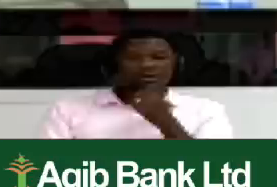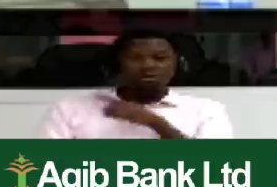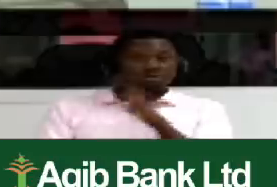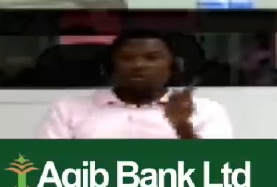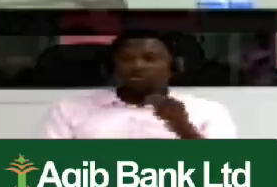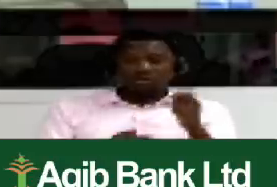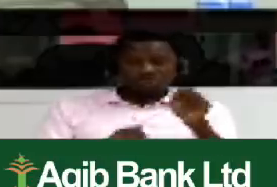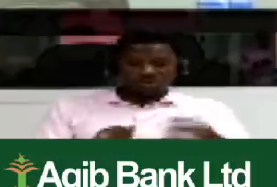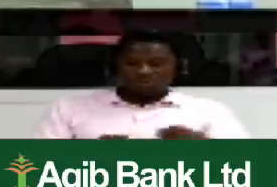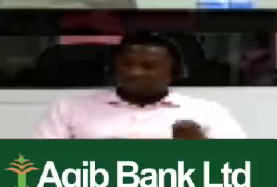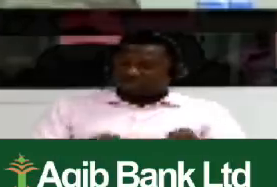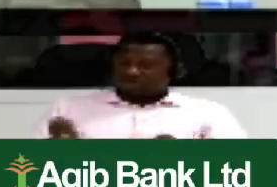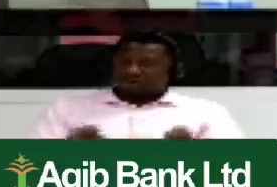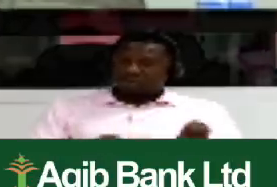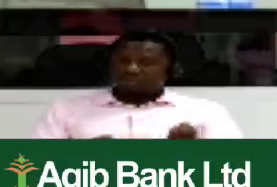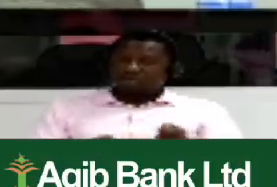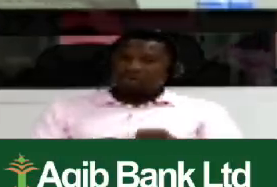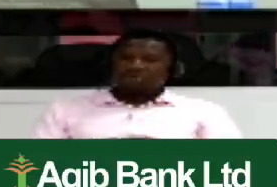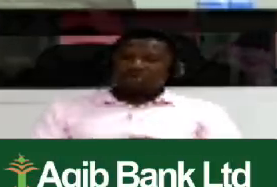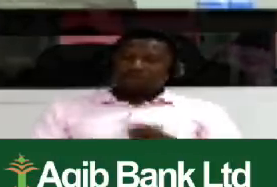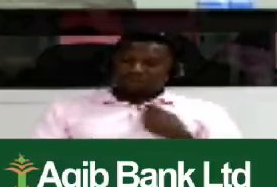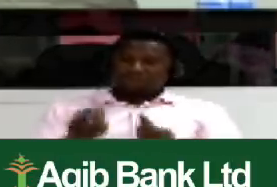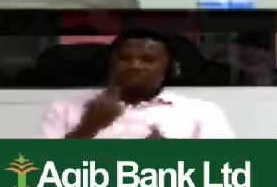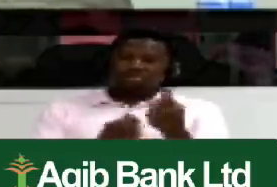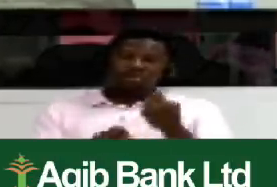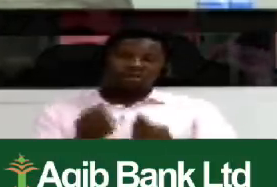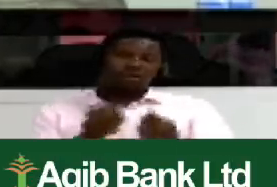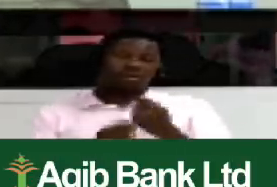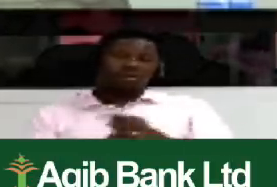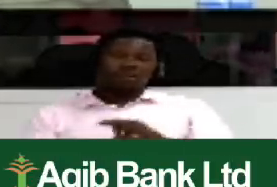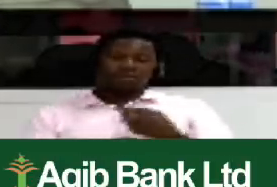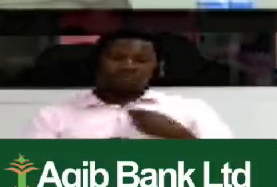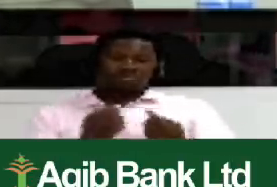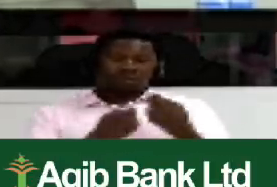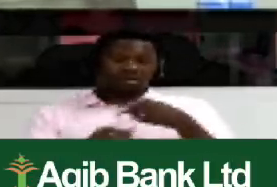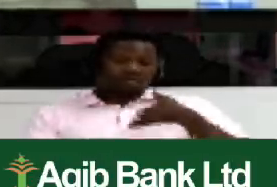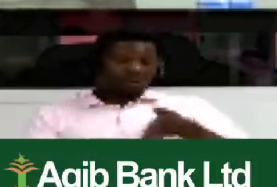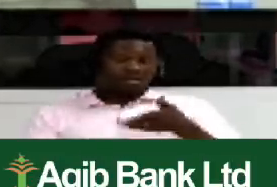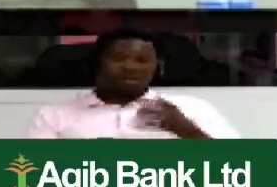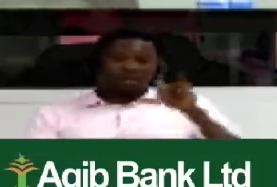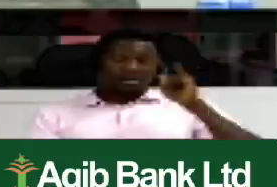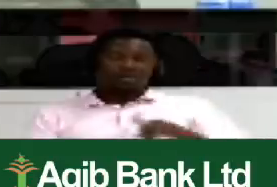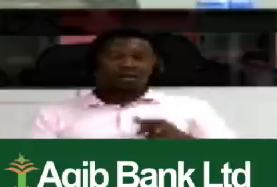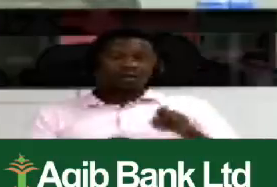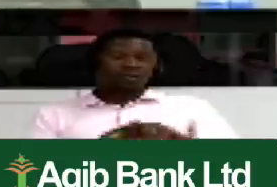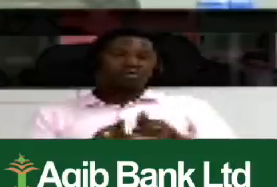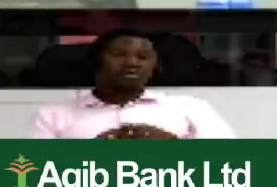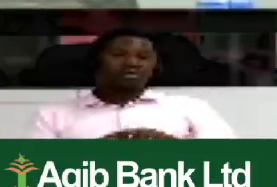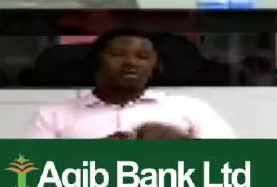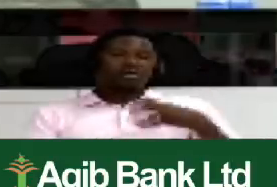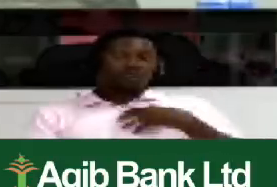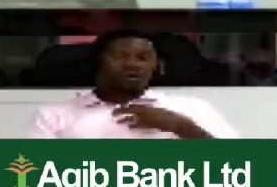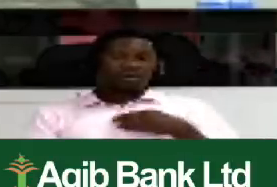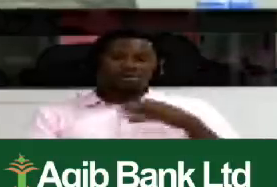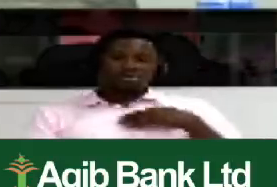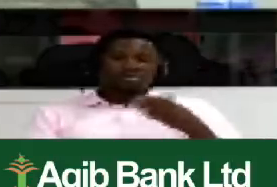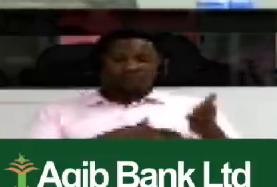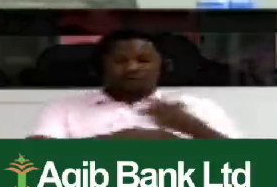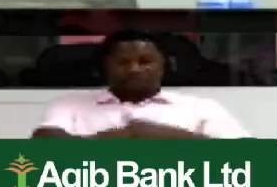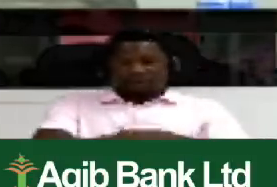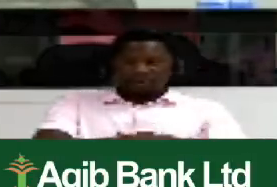it. It has repeated this year, or it has come about this year also. I would want in your concluding